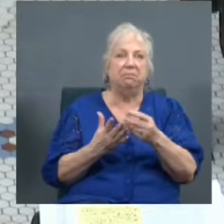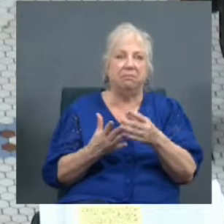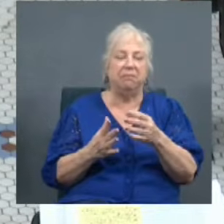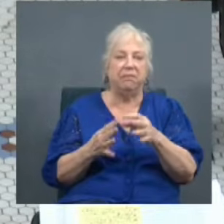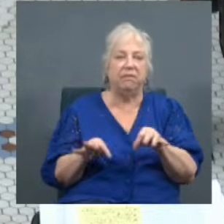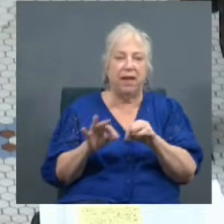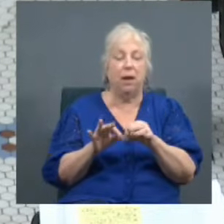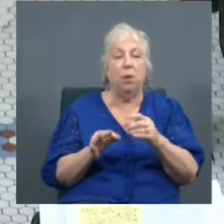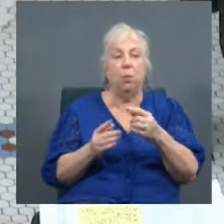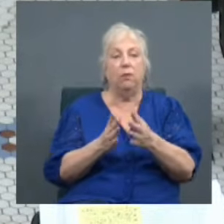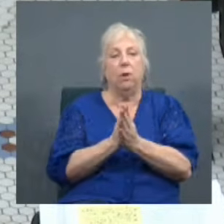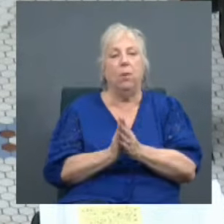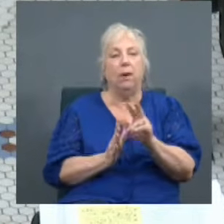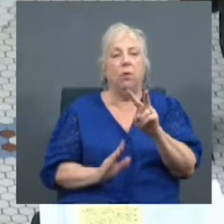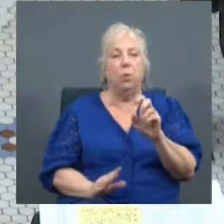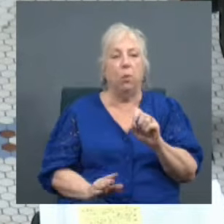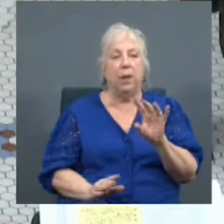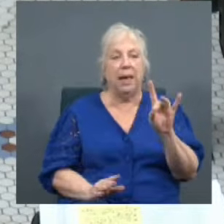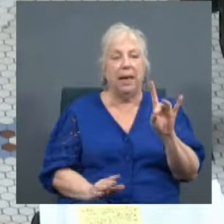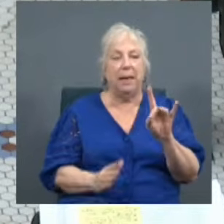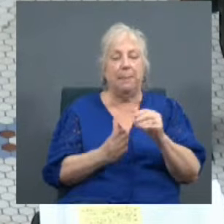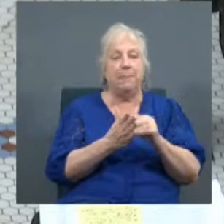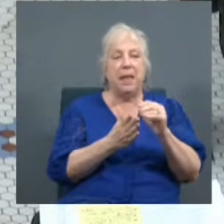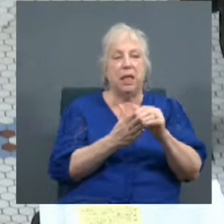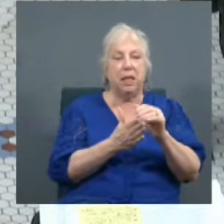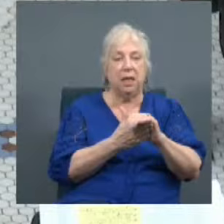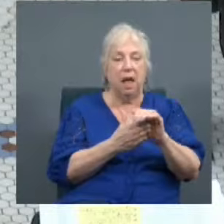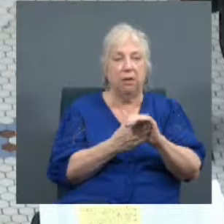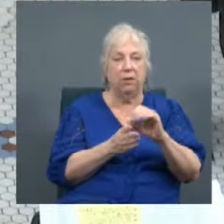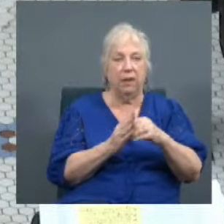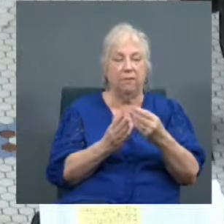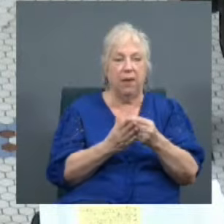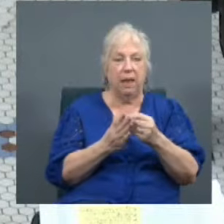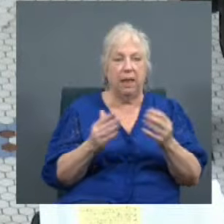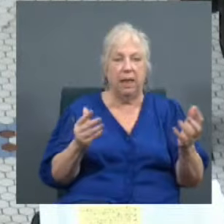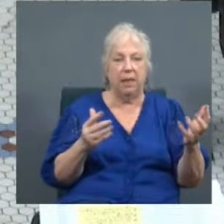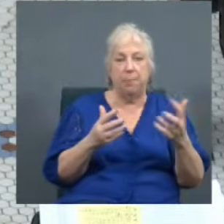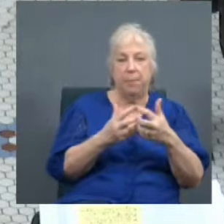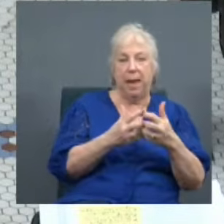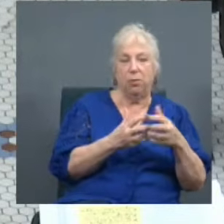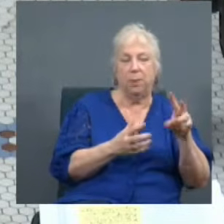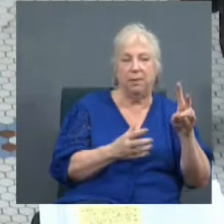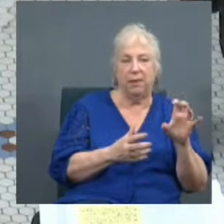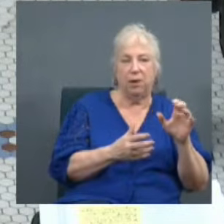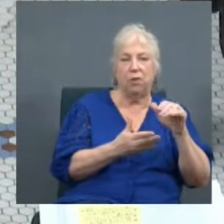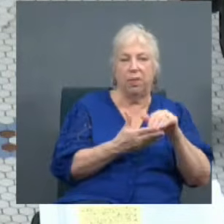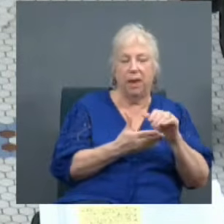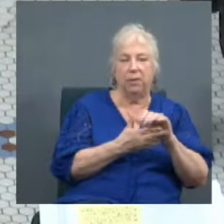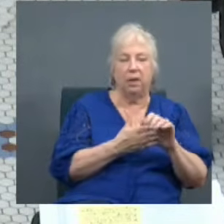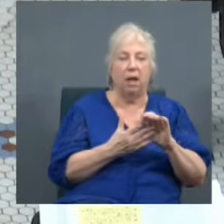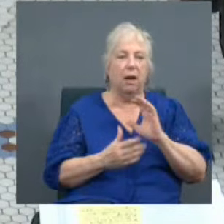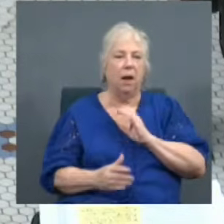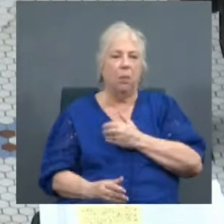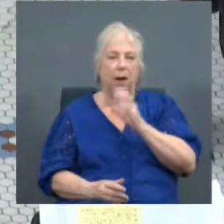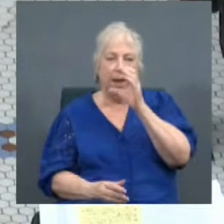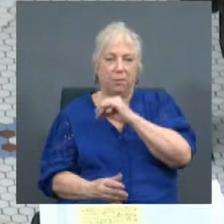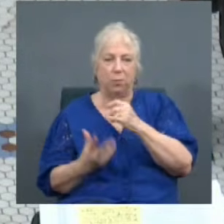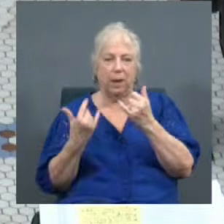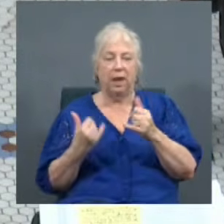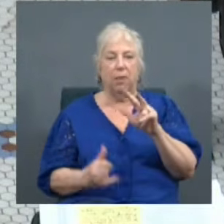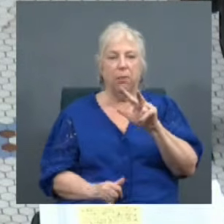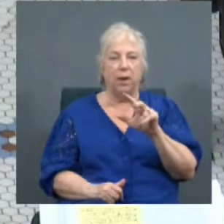requested $2.8 million in funding, and our match would be $700,000. So our estimate right now